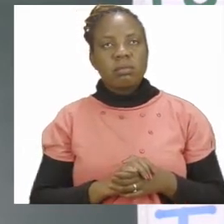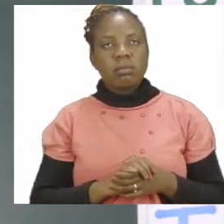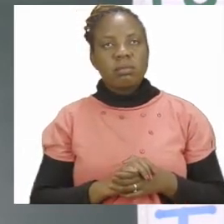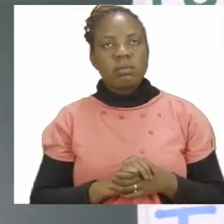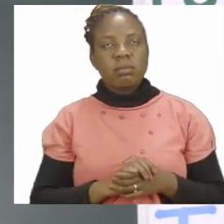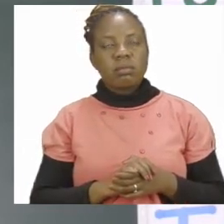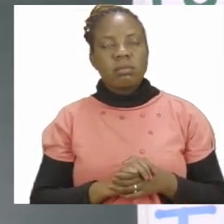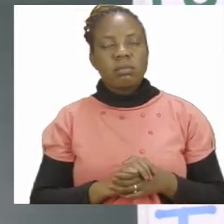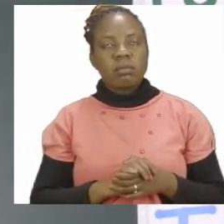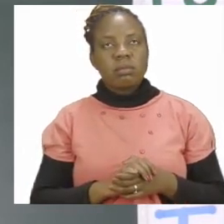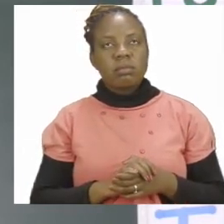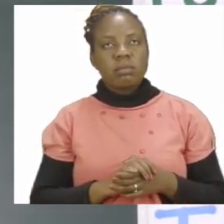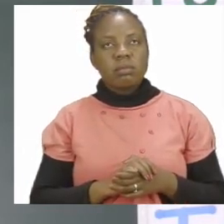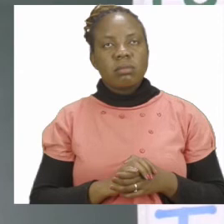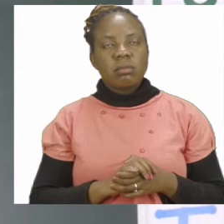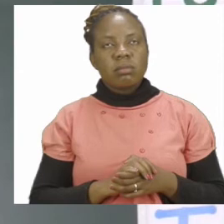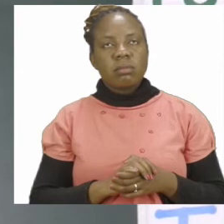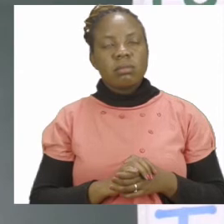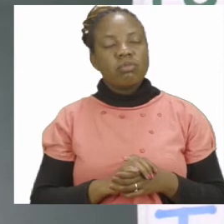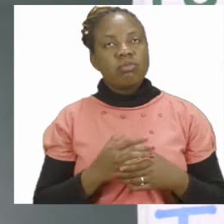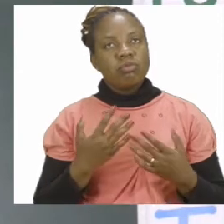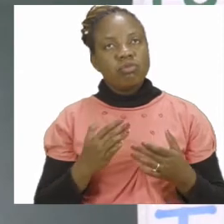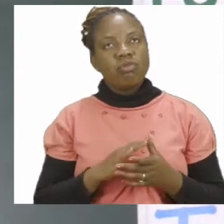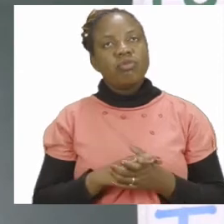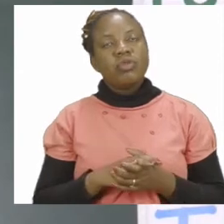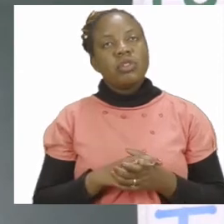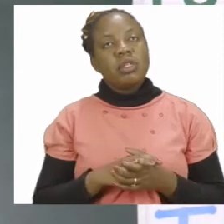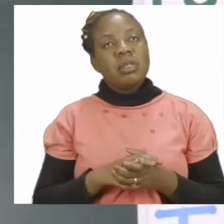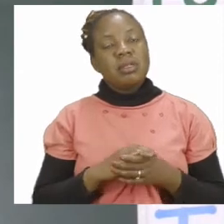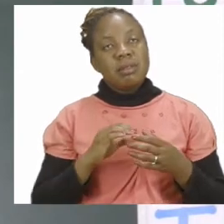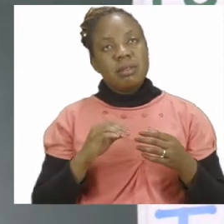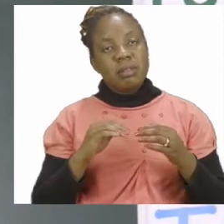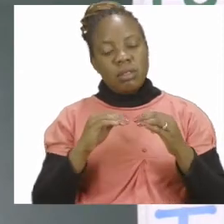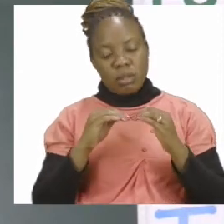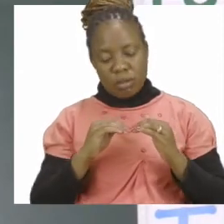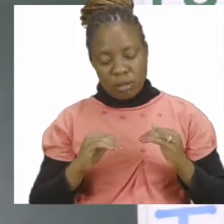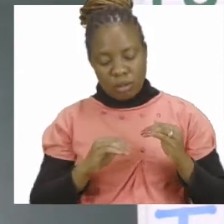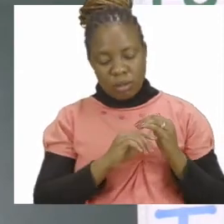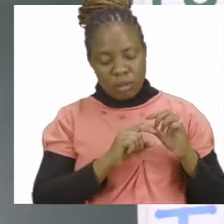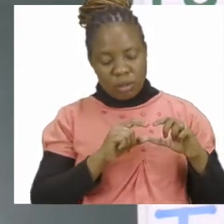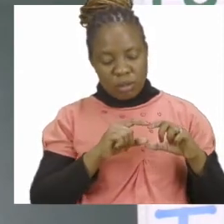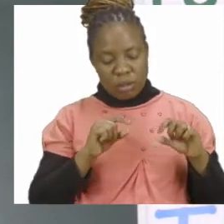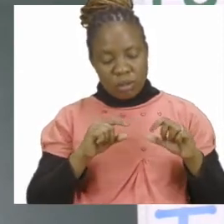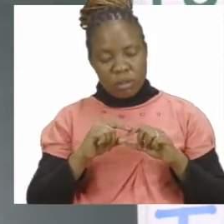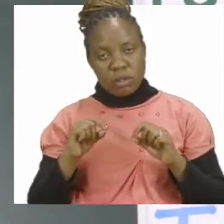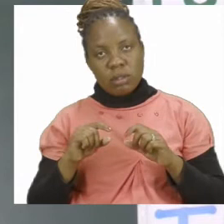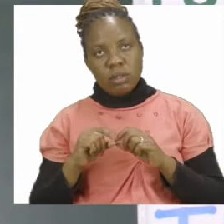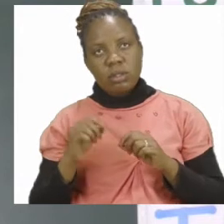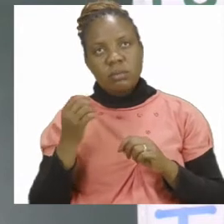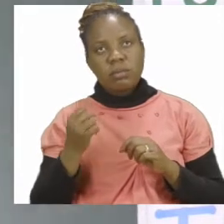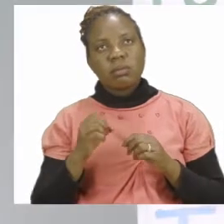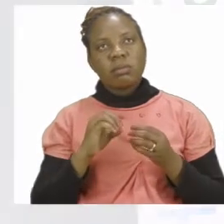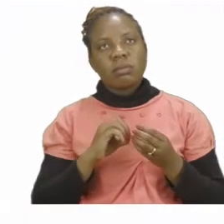have a number and a letter. Right. Now quickly back on page 14,